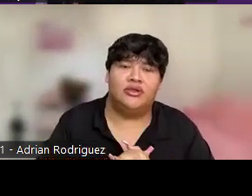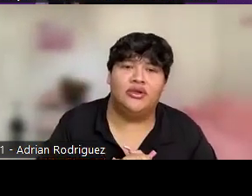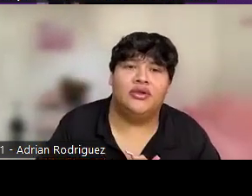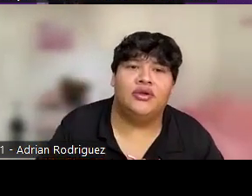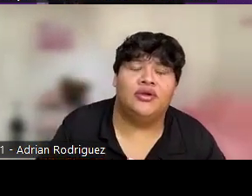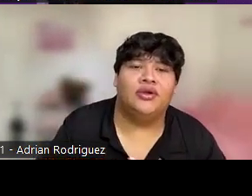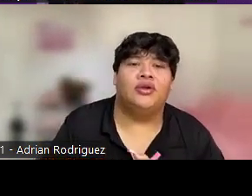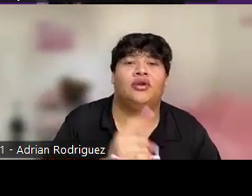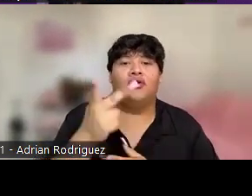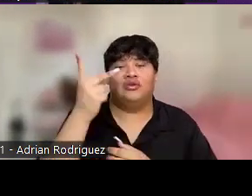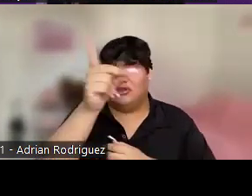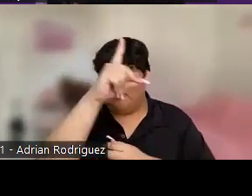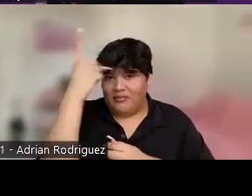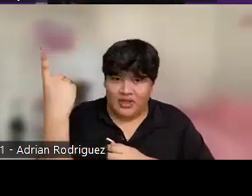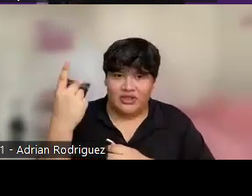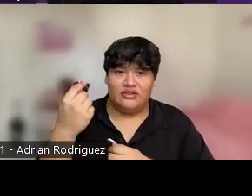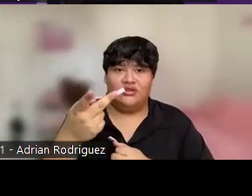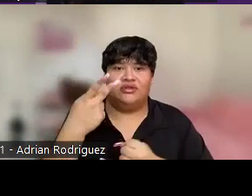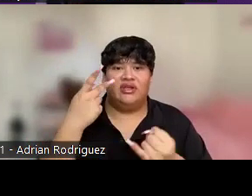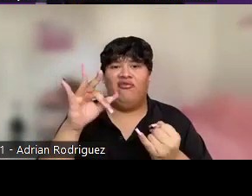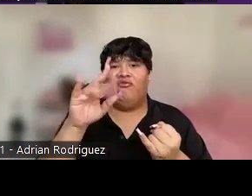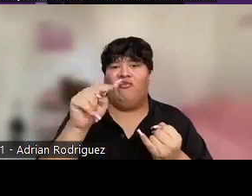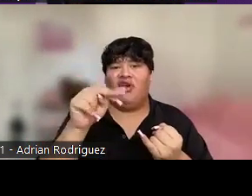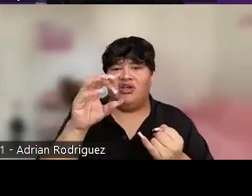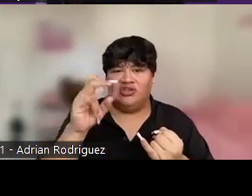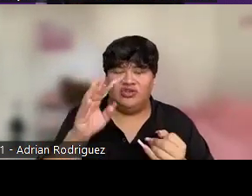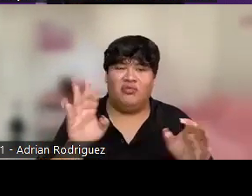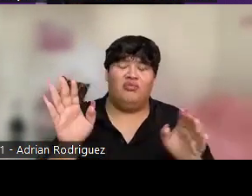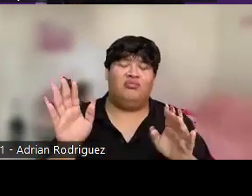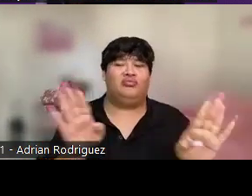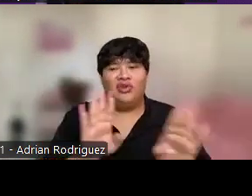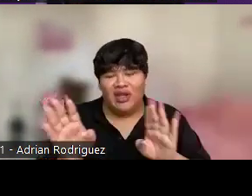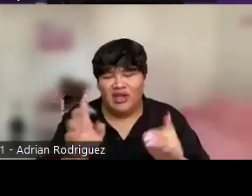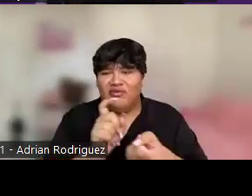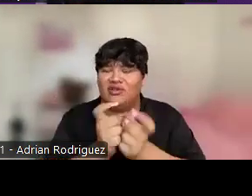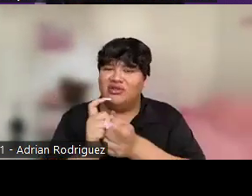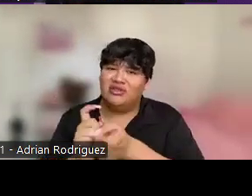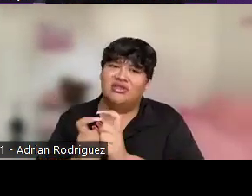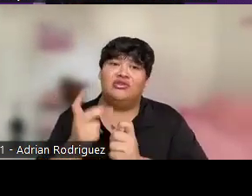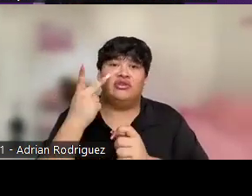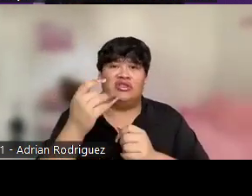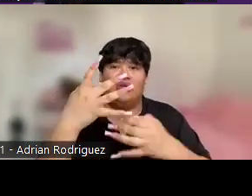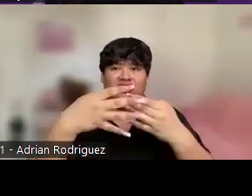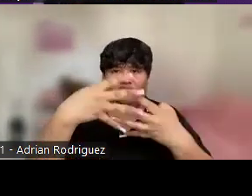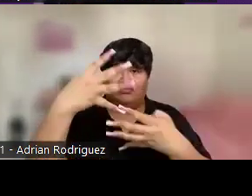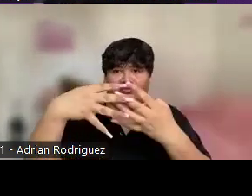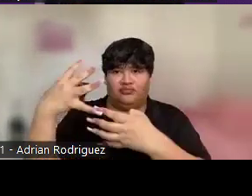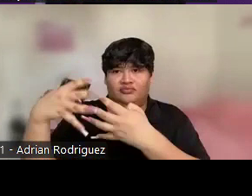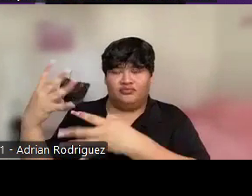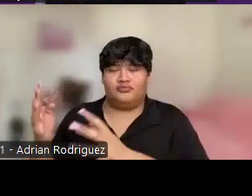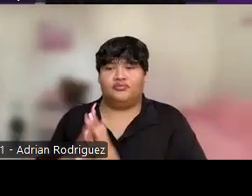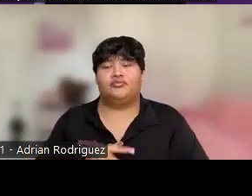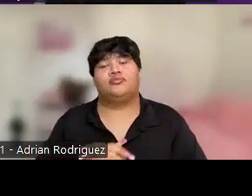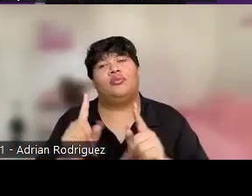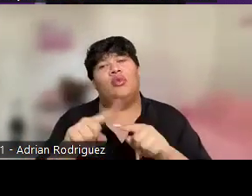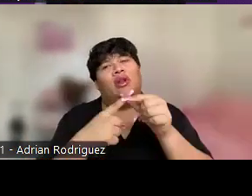of dementia, including cognition and function, mood and behavior, that you can see on this slide. But one thing that we'll talk